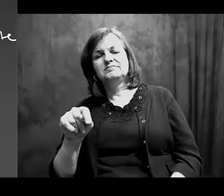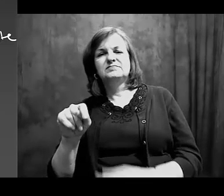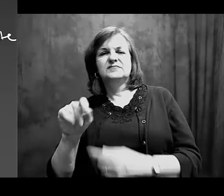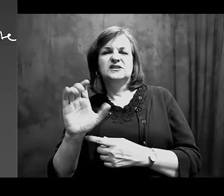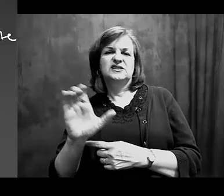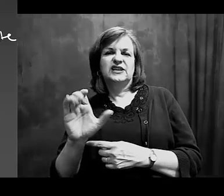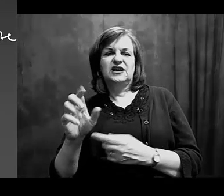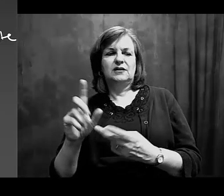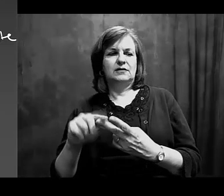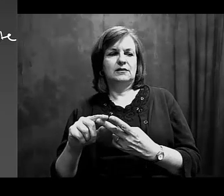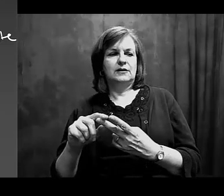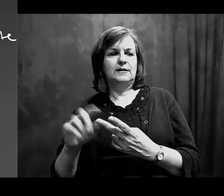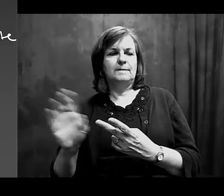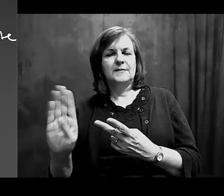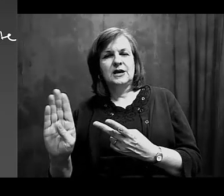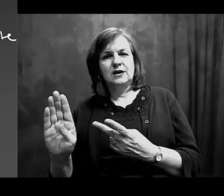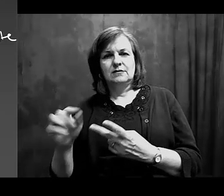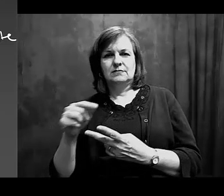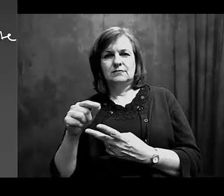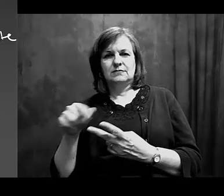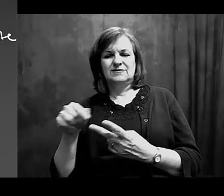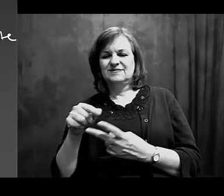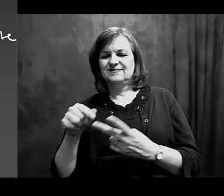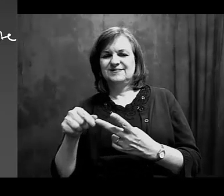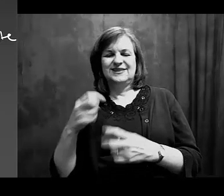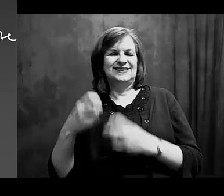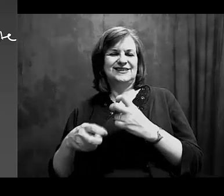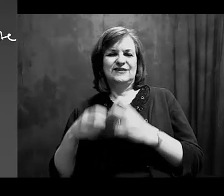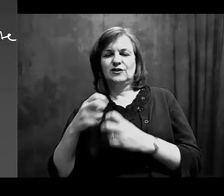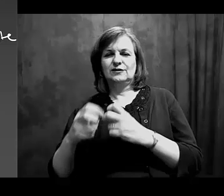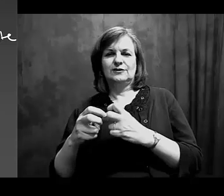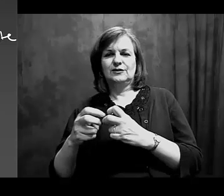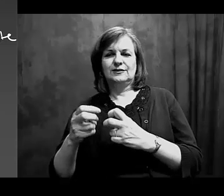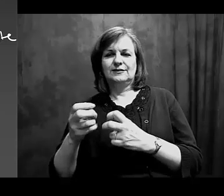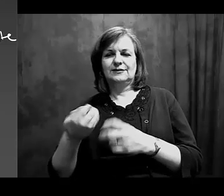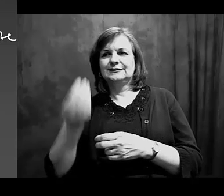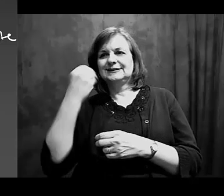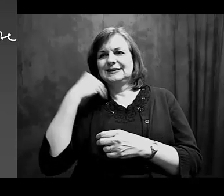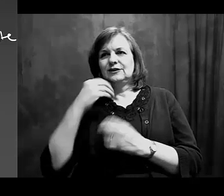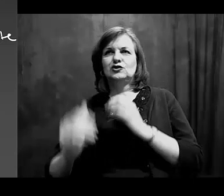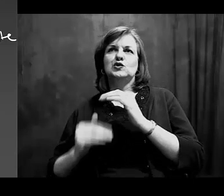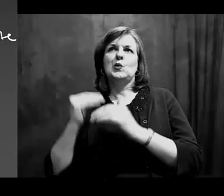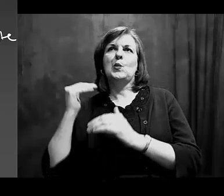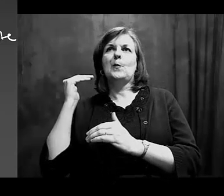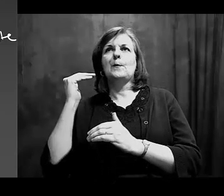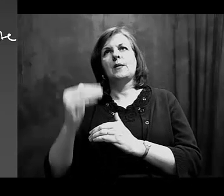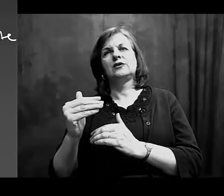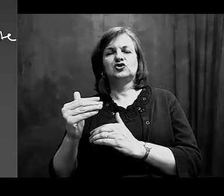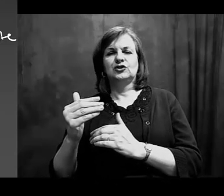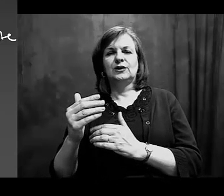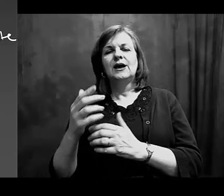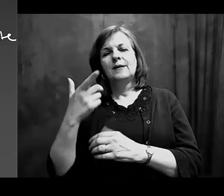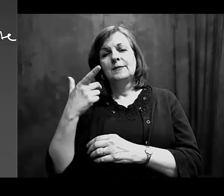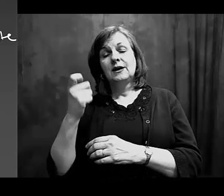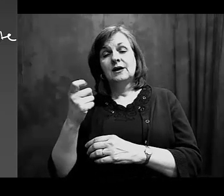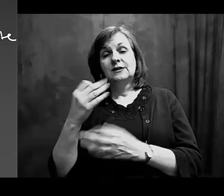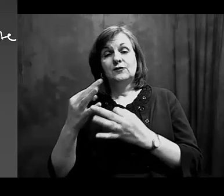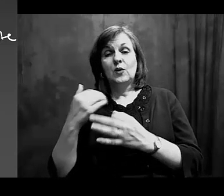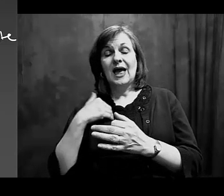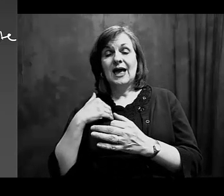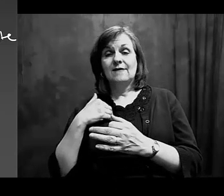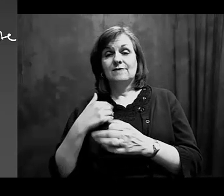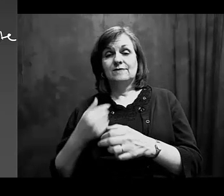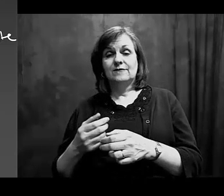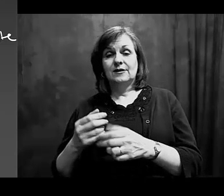Water-soluble, things like C and B, it would be very hard to overdose on water-soluble vitamins because if you